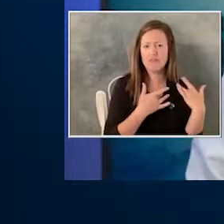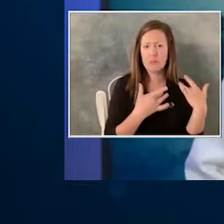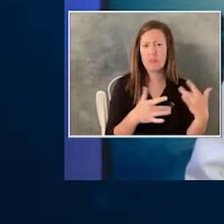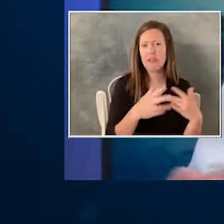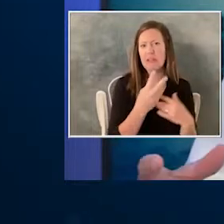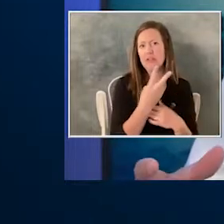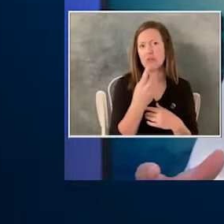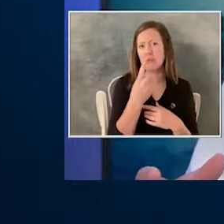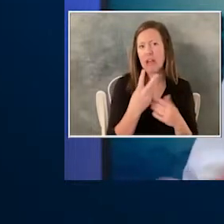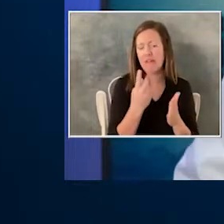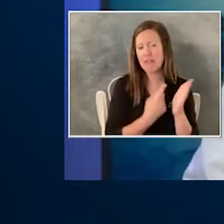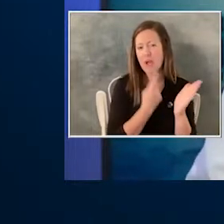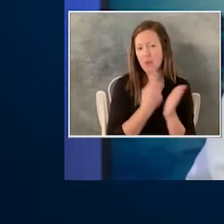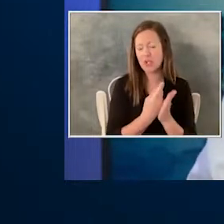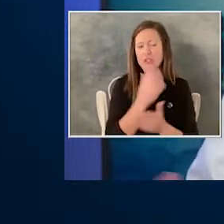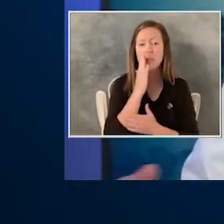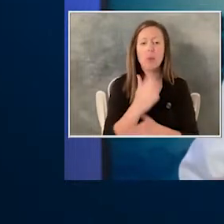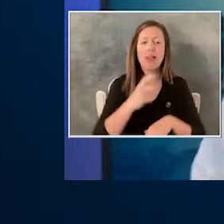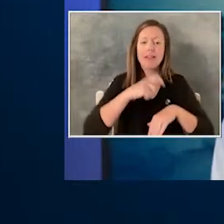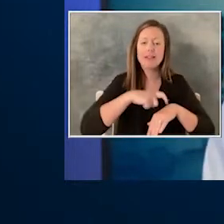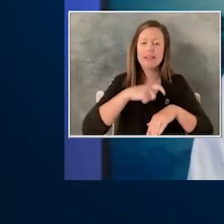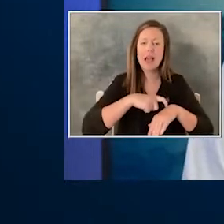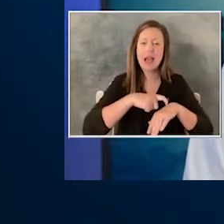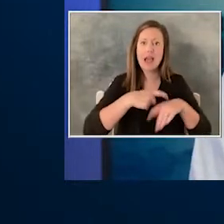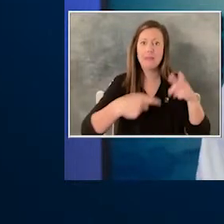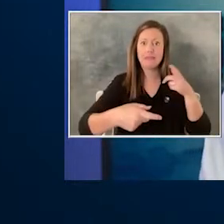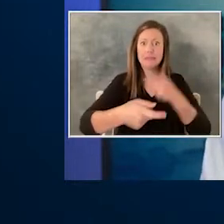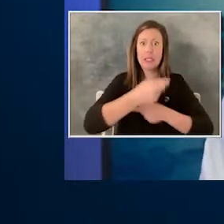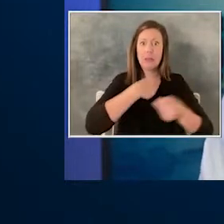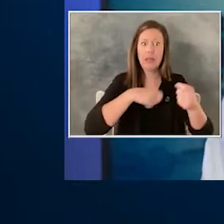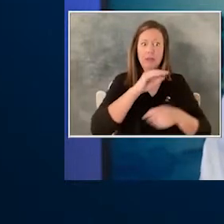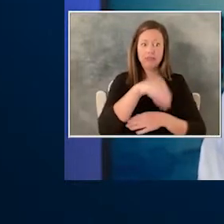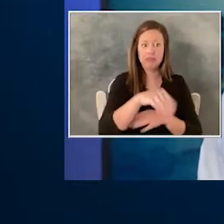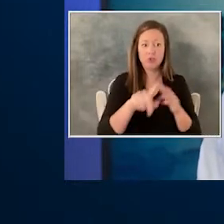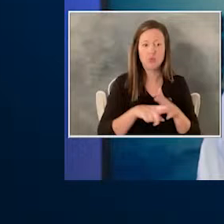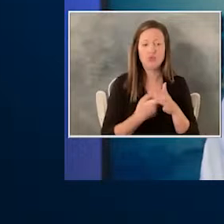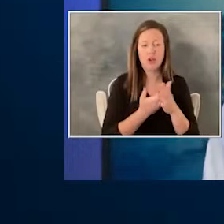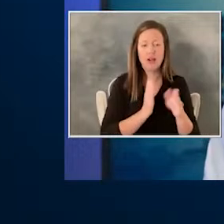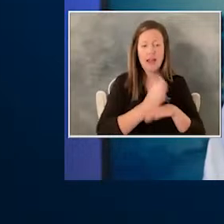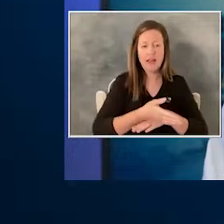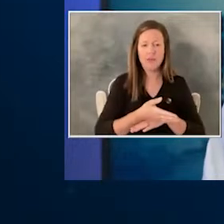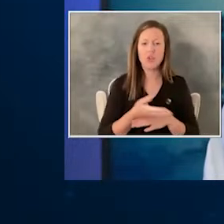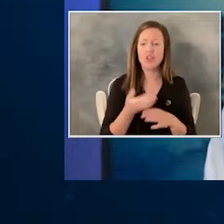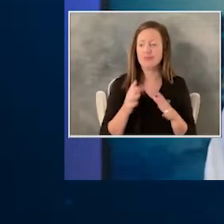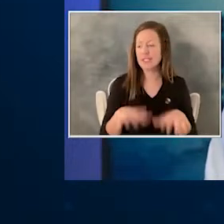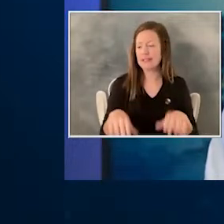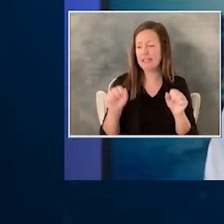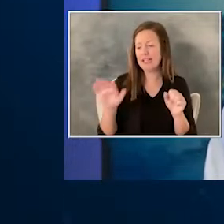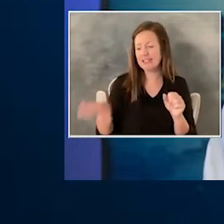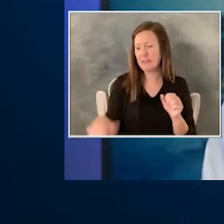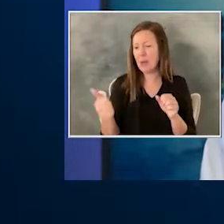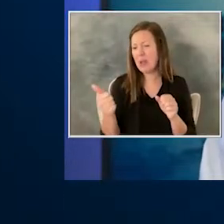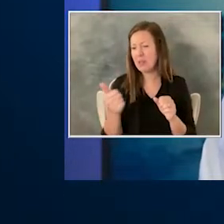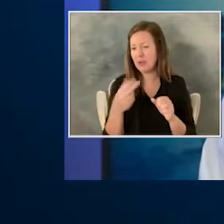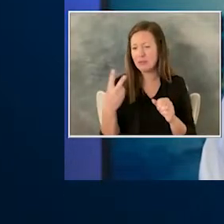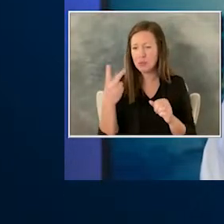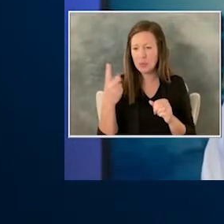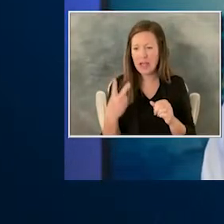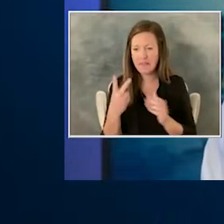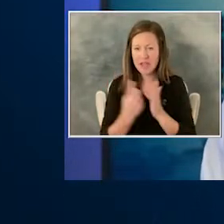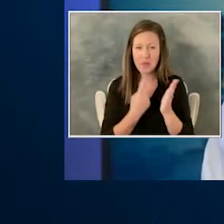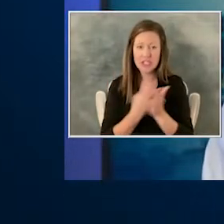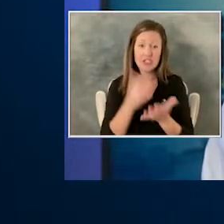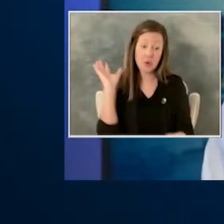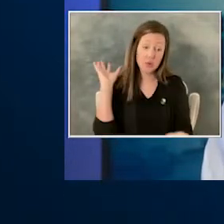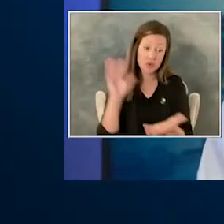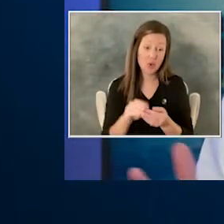We'll time our implant to start a little bit after the donation, and that takes about another 2.5 hours. So total